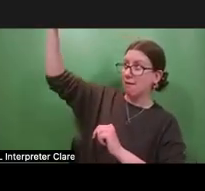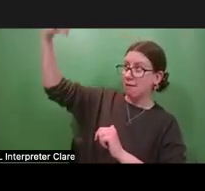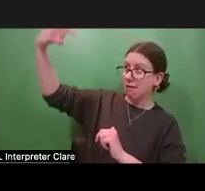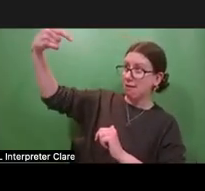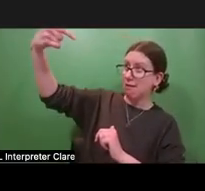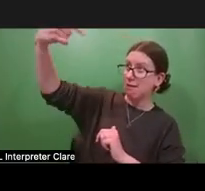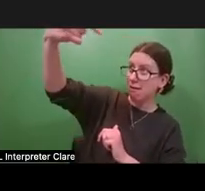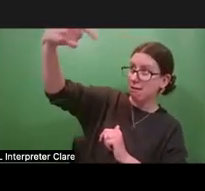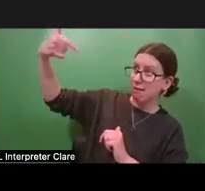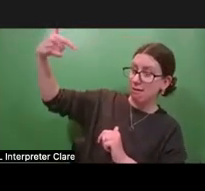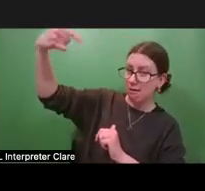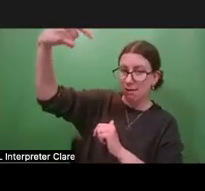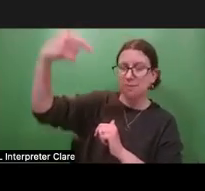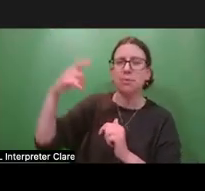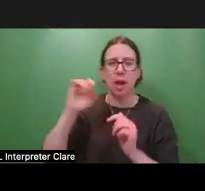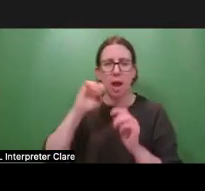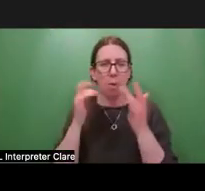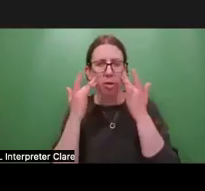it onwards.